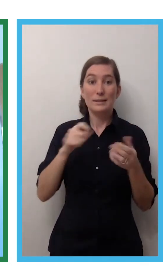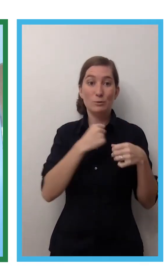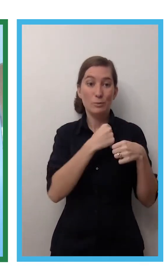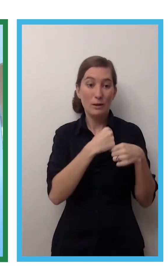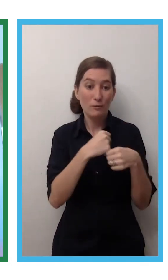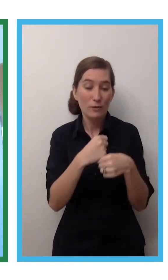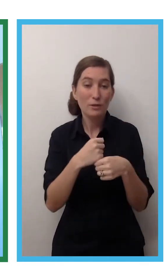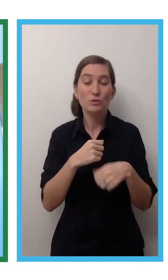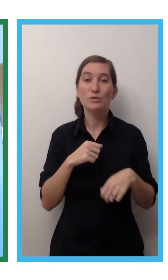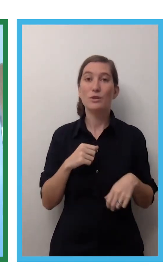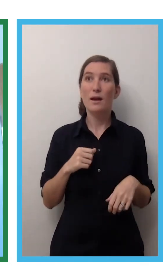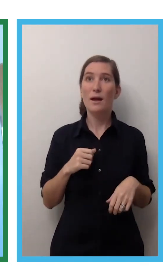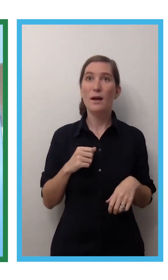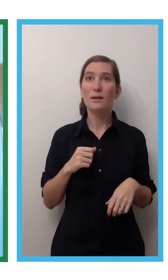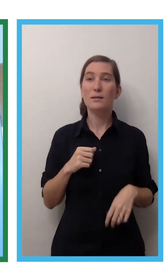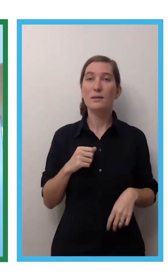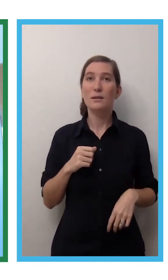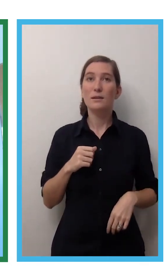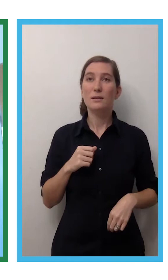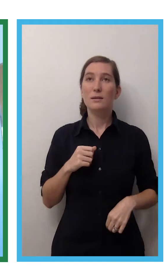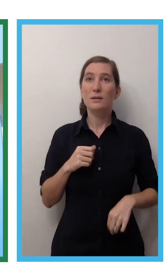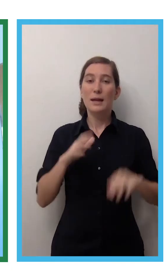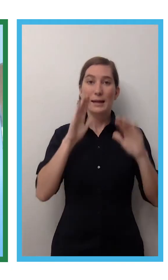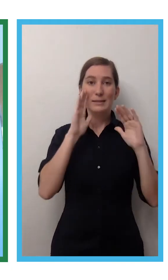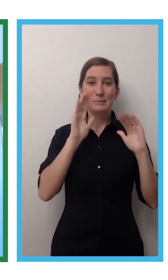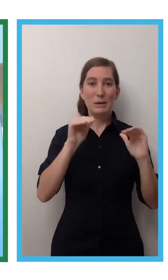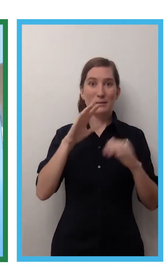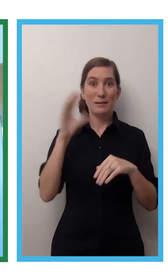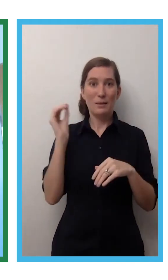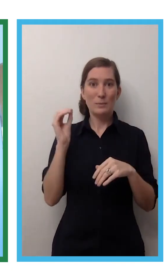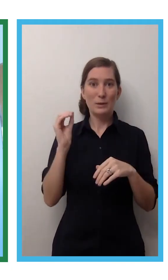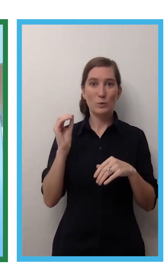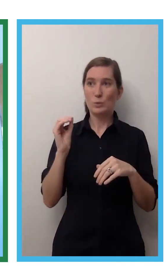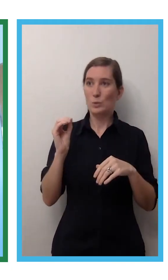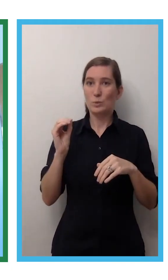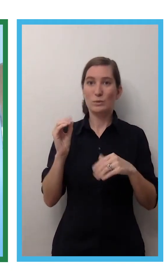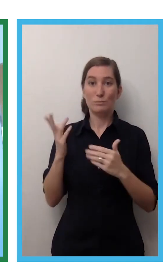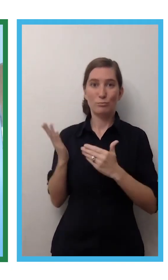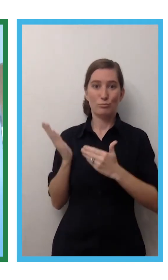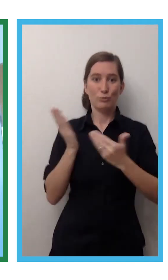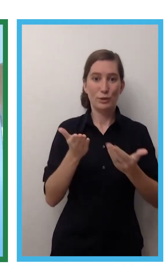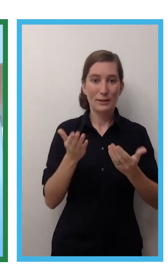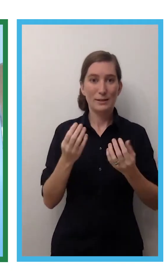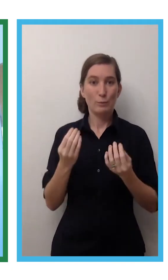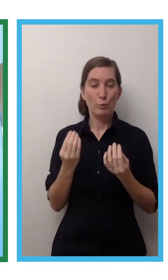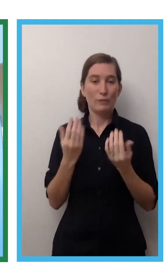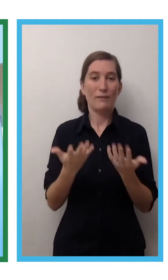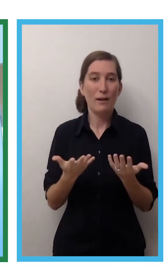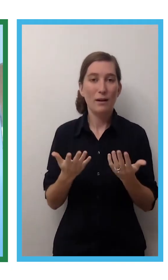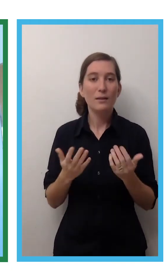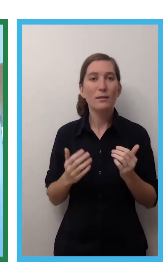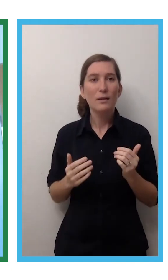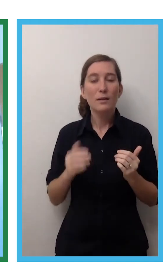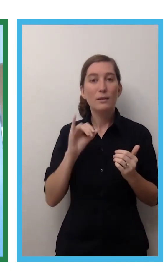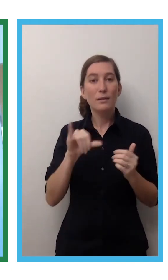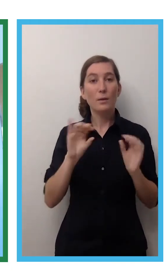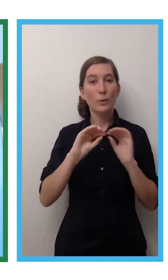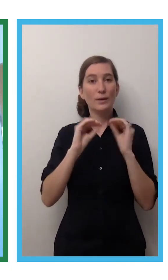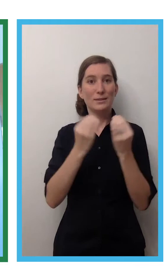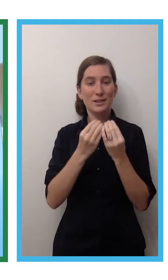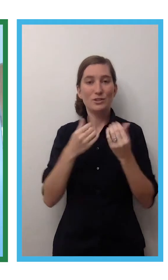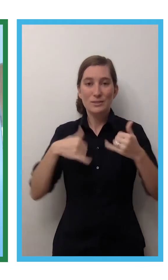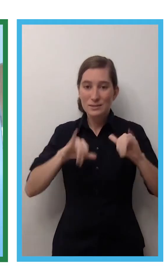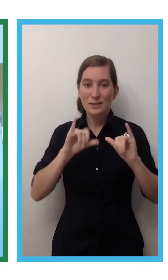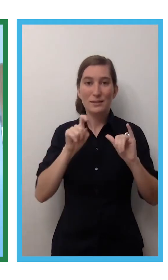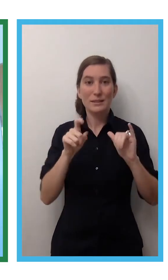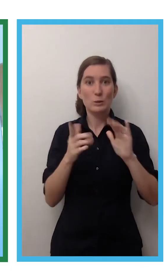type of goods that they provide, there are all these other things that they are doing just simply to exist as an organization, and they need